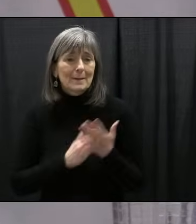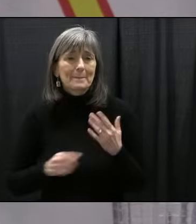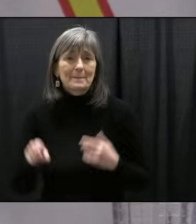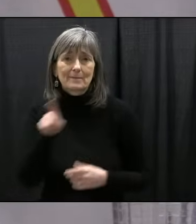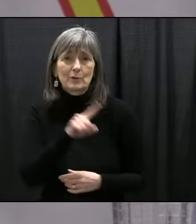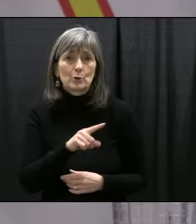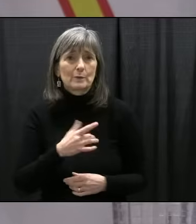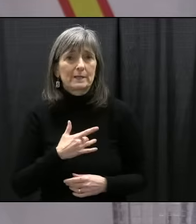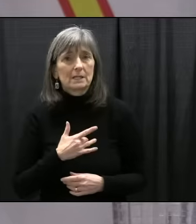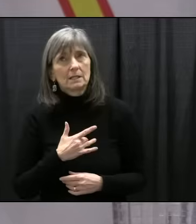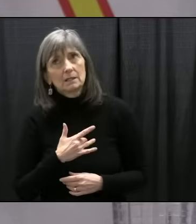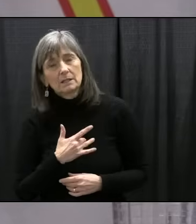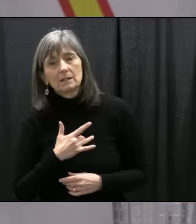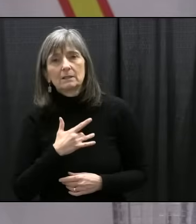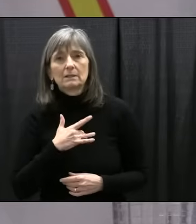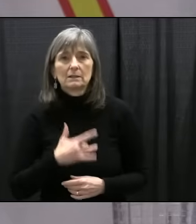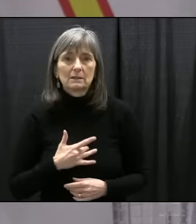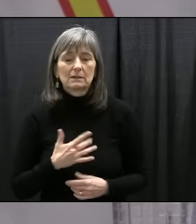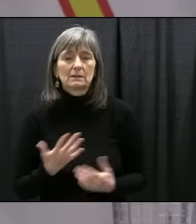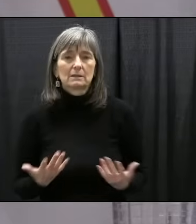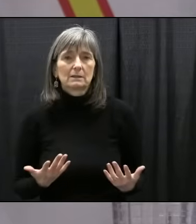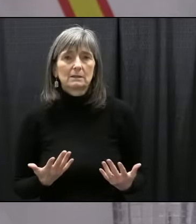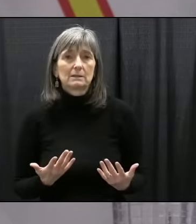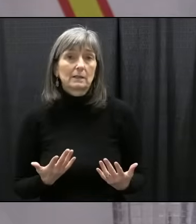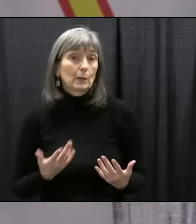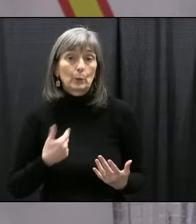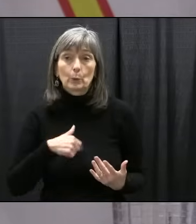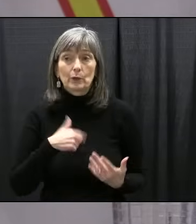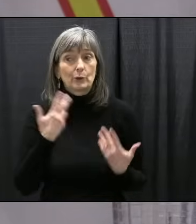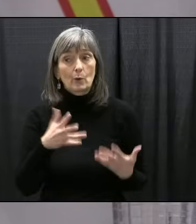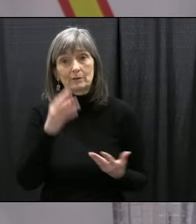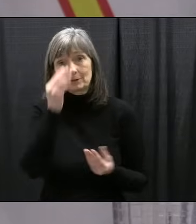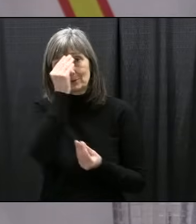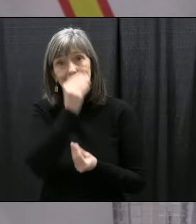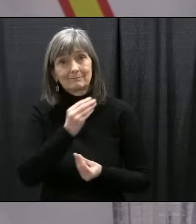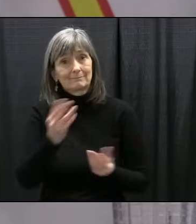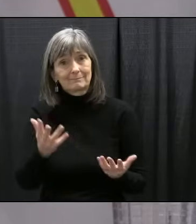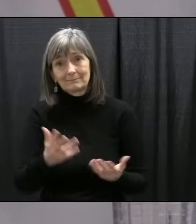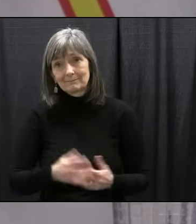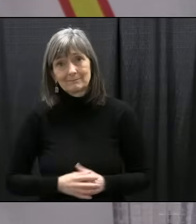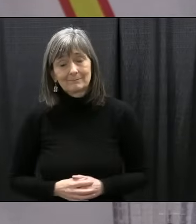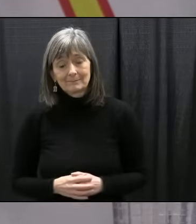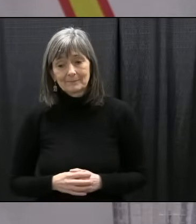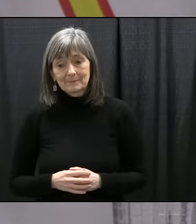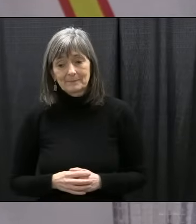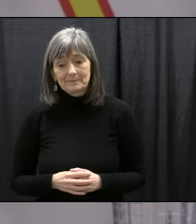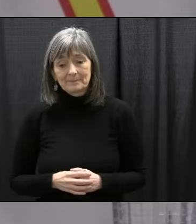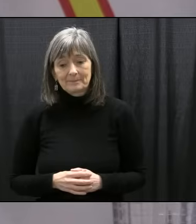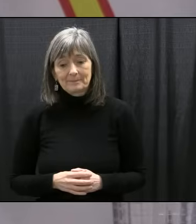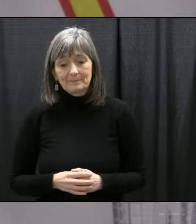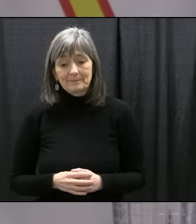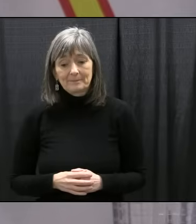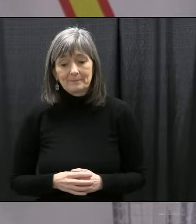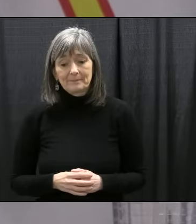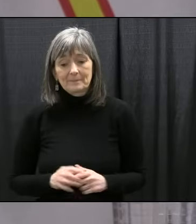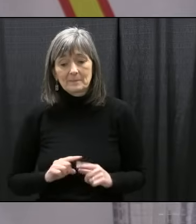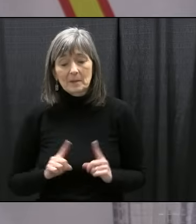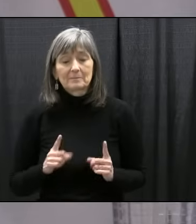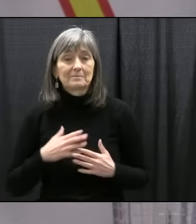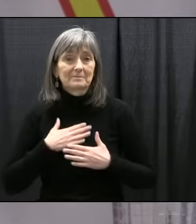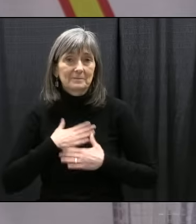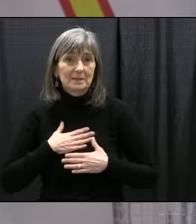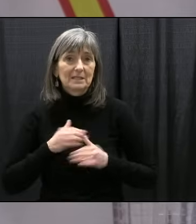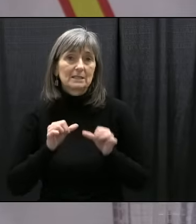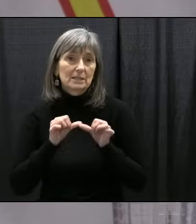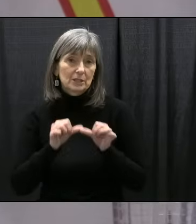not the news that you wanted to hear. It's certainly not the news that any of us wanted to deliver, that's for sure. But please continue